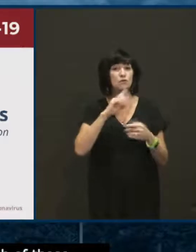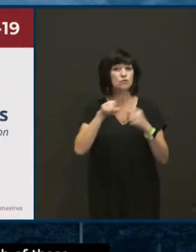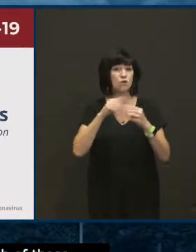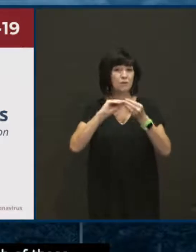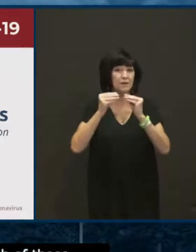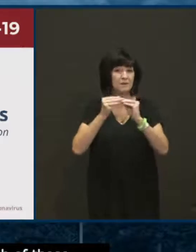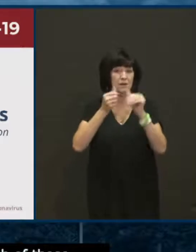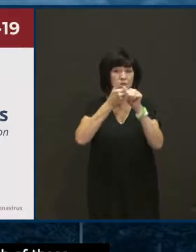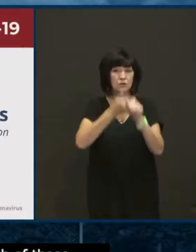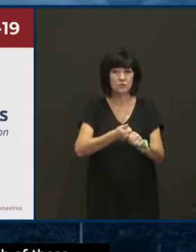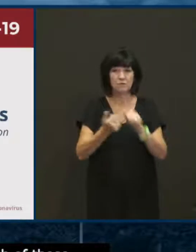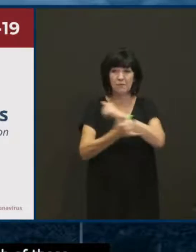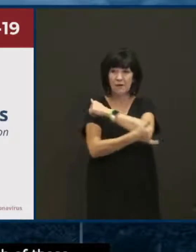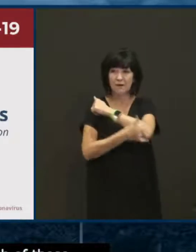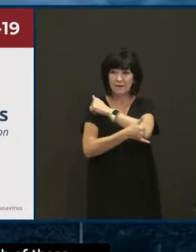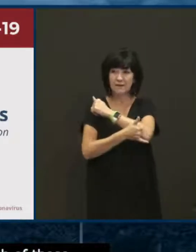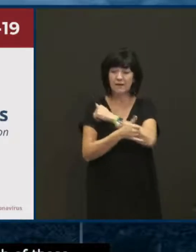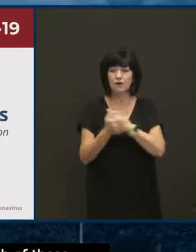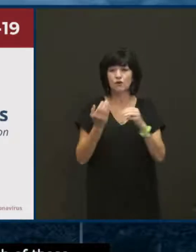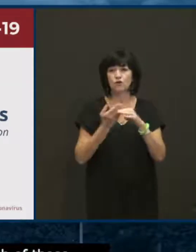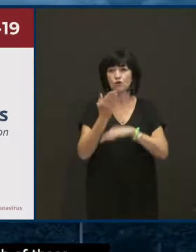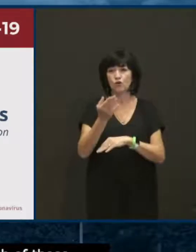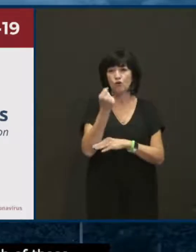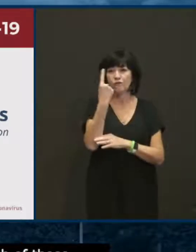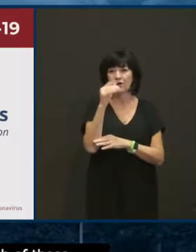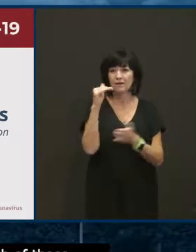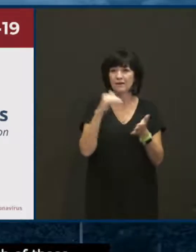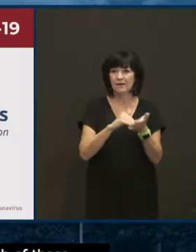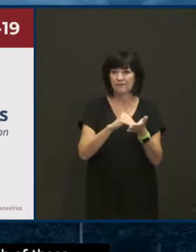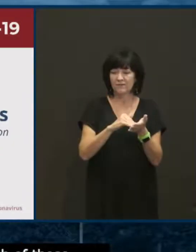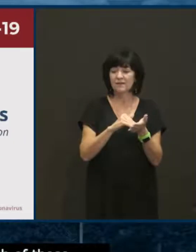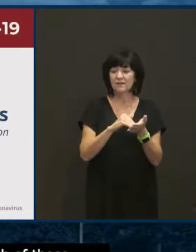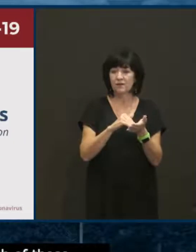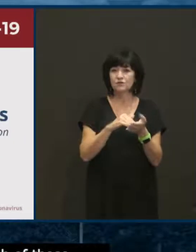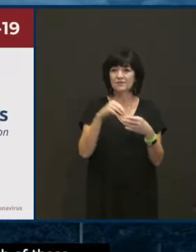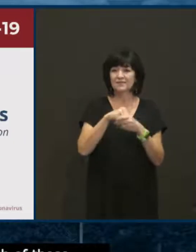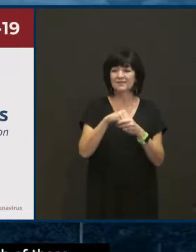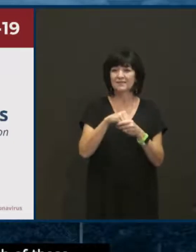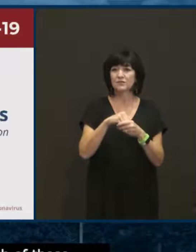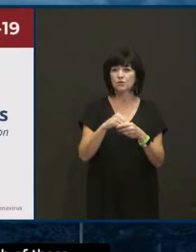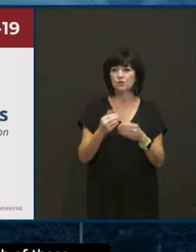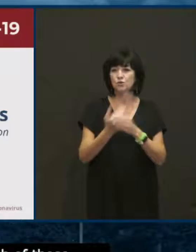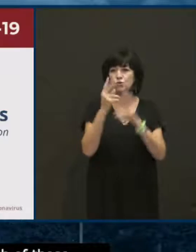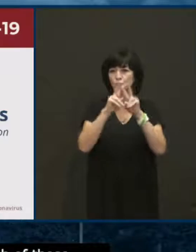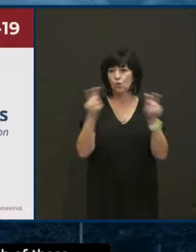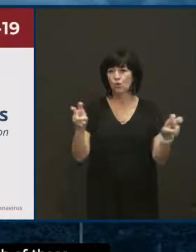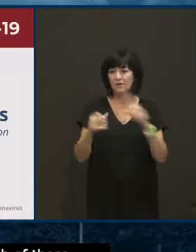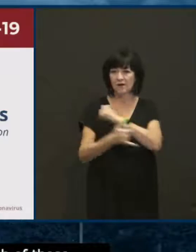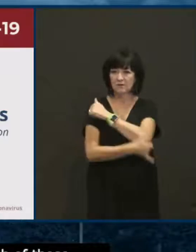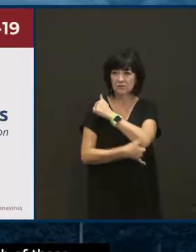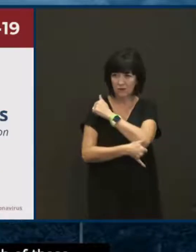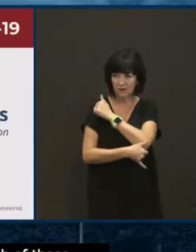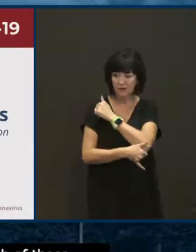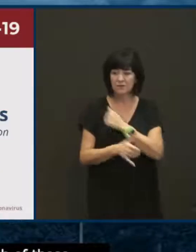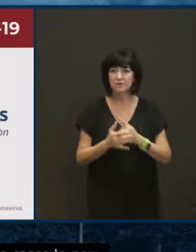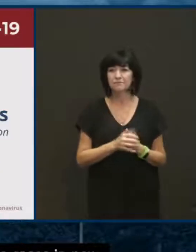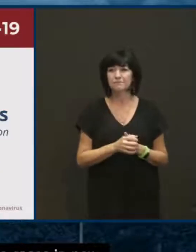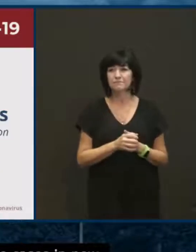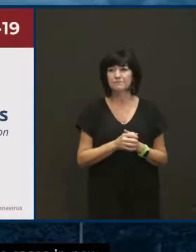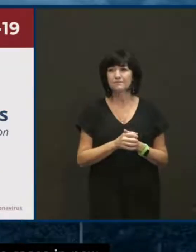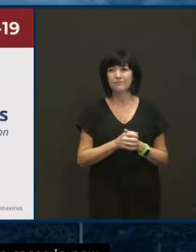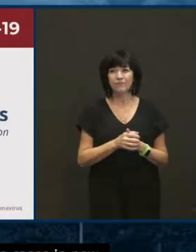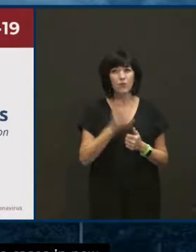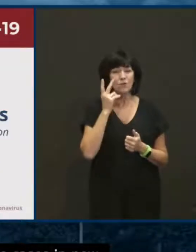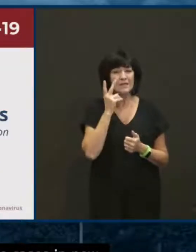now 1,100, over 1,100 positive cases in Newcastle County. We'll see in a minute. We've seen a little bit of